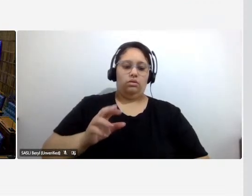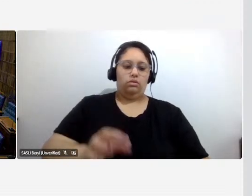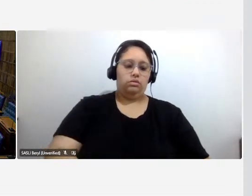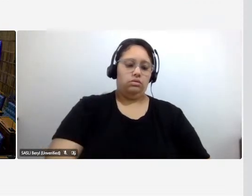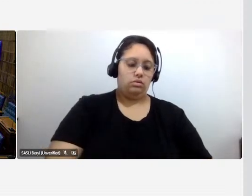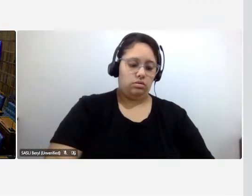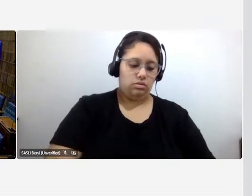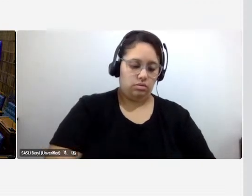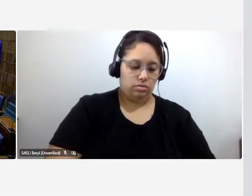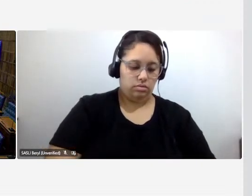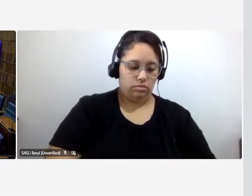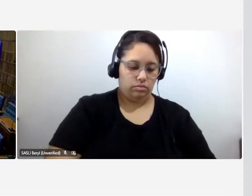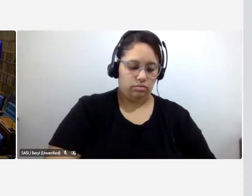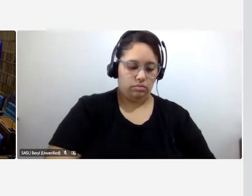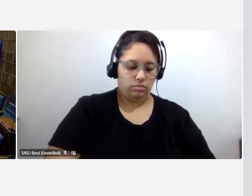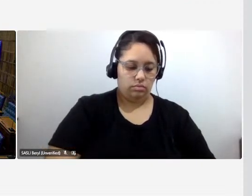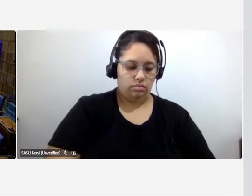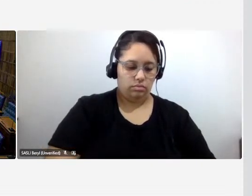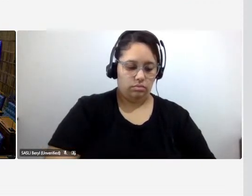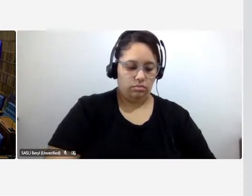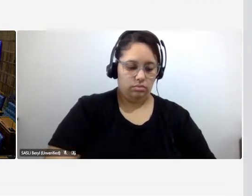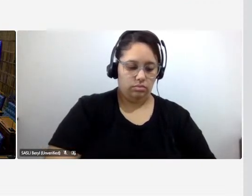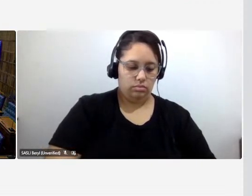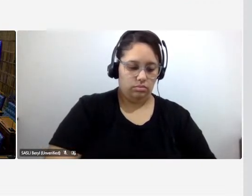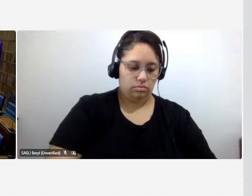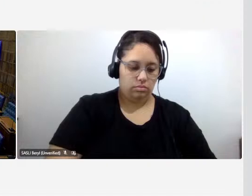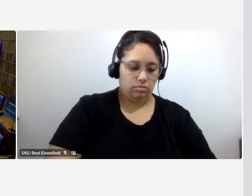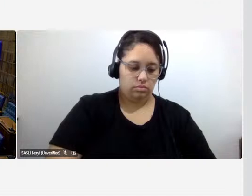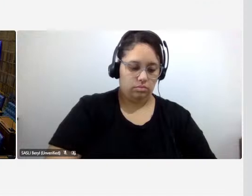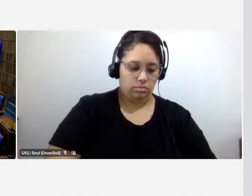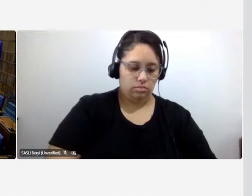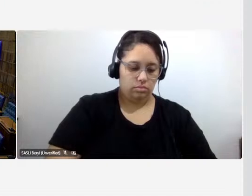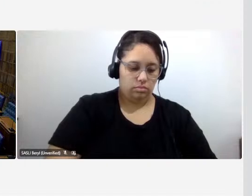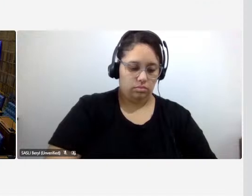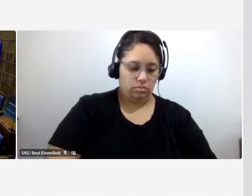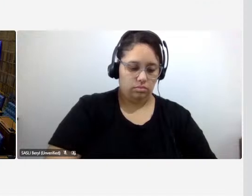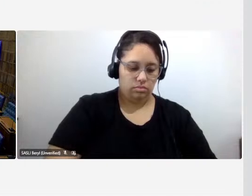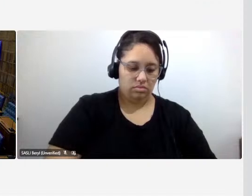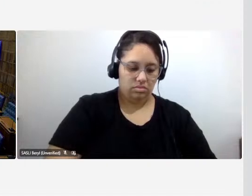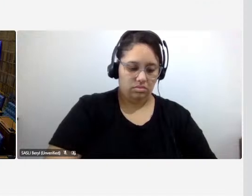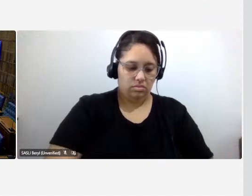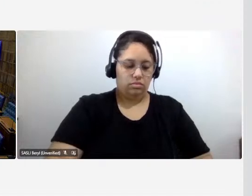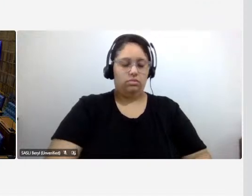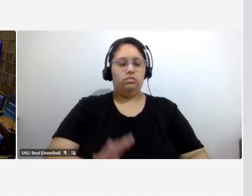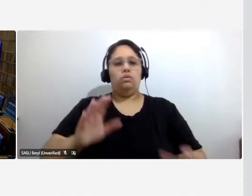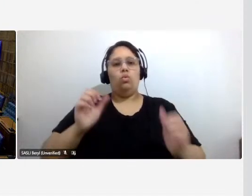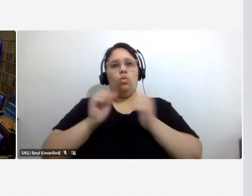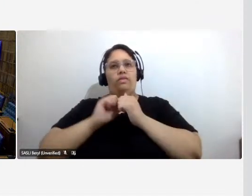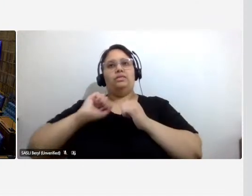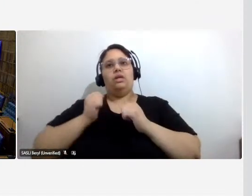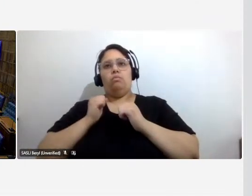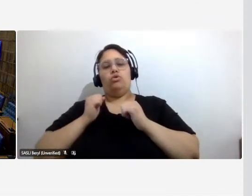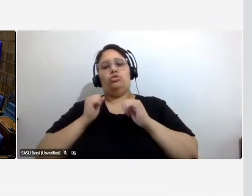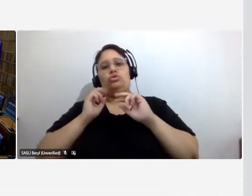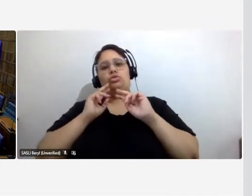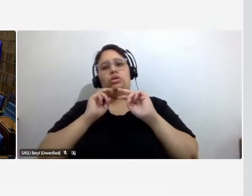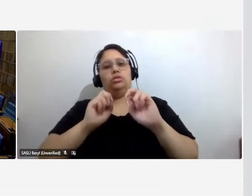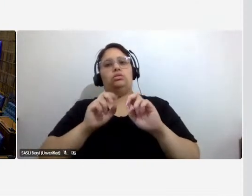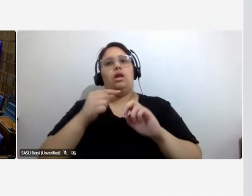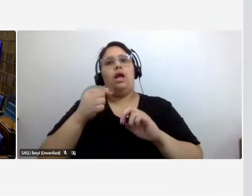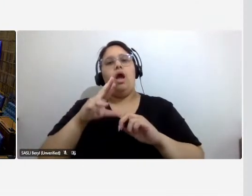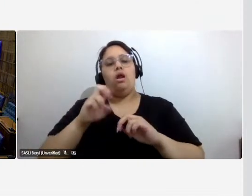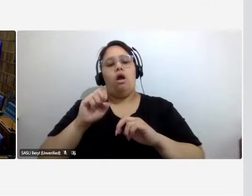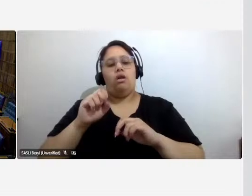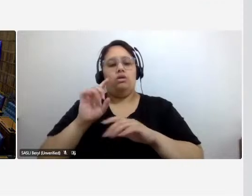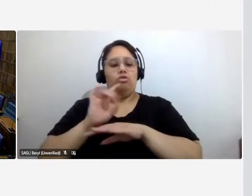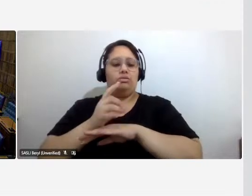did that in consultation with Stellenbosch, the Bureau for Economic Research. Mr. Gerard Venter was